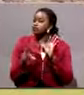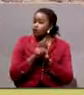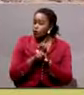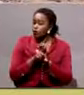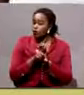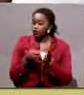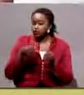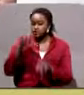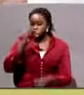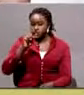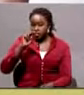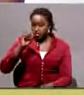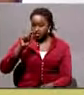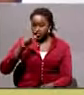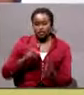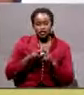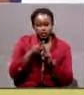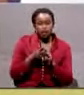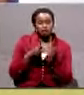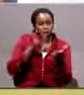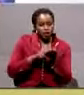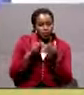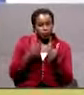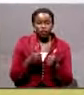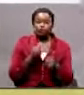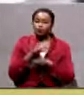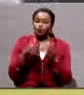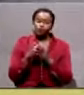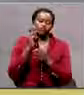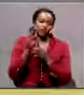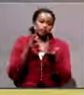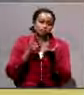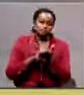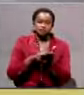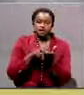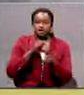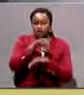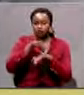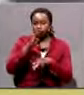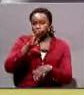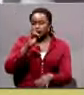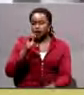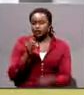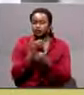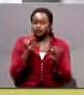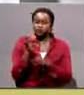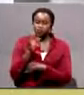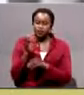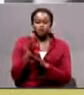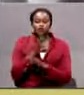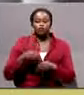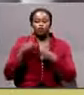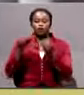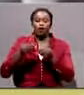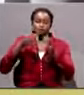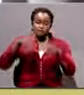engineering is operationalized, all genetic materials will be approved by the National Biosafety Committee before release to the farmers.